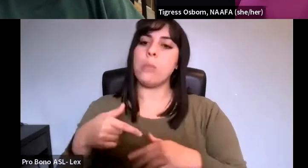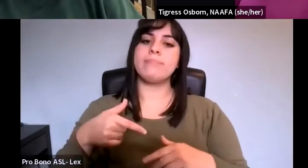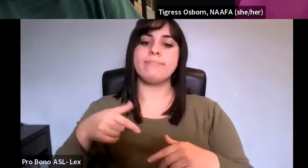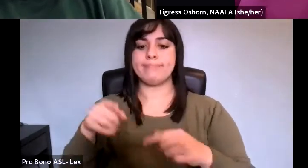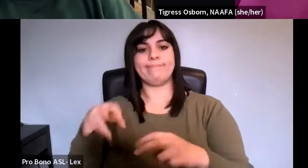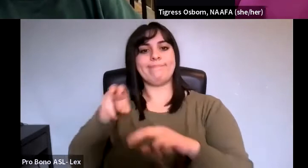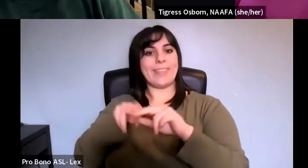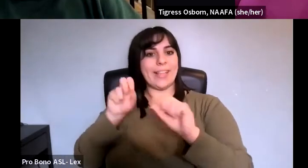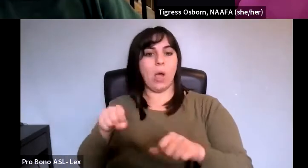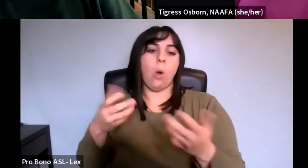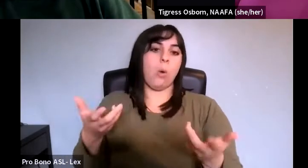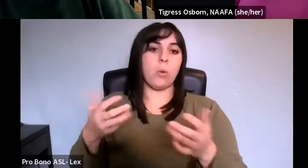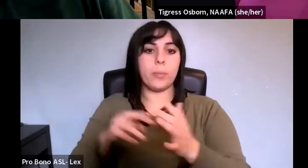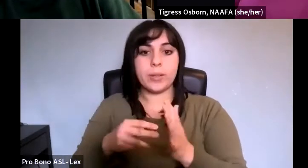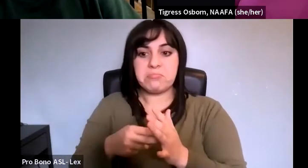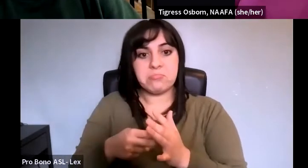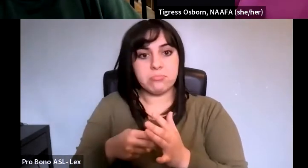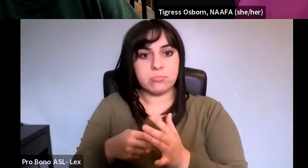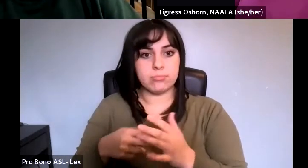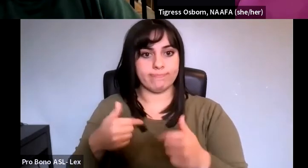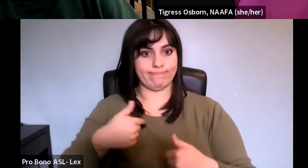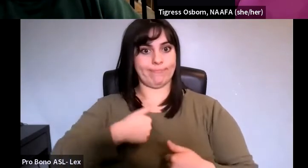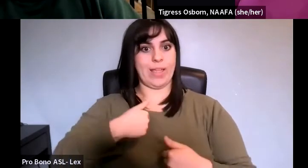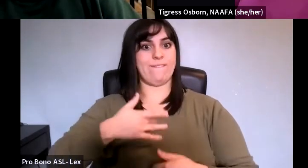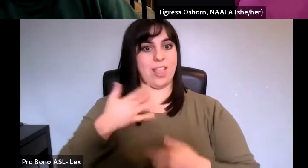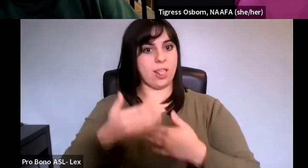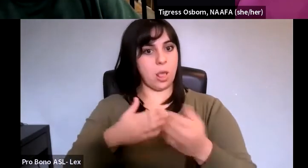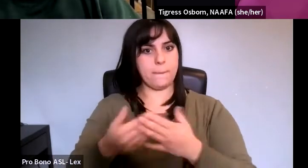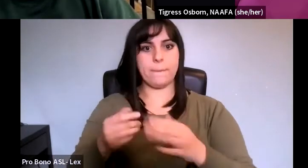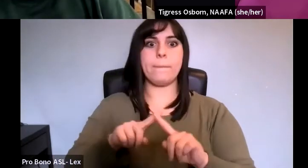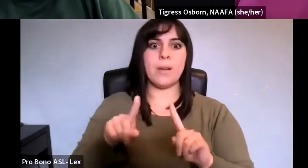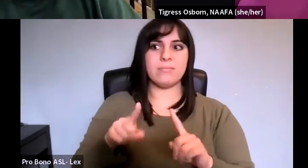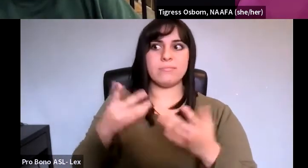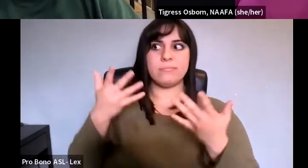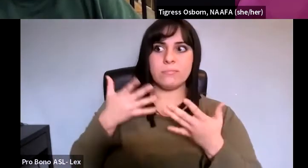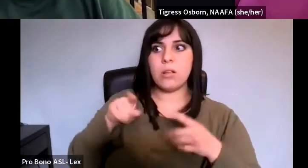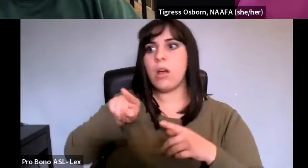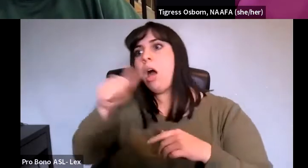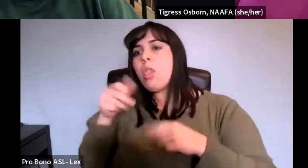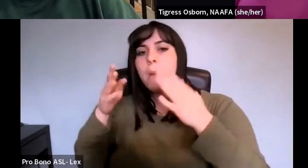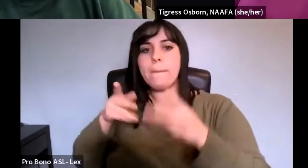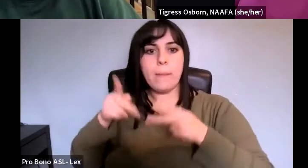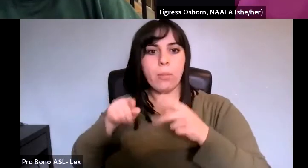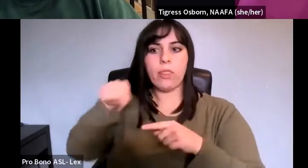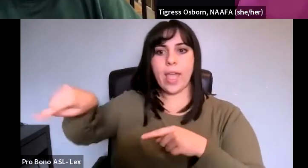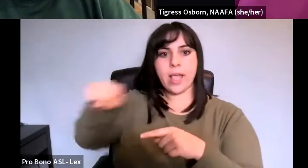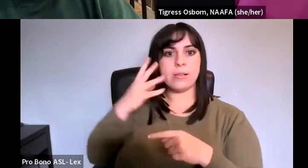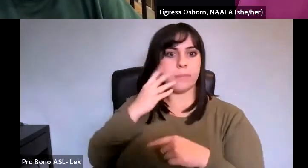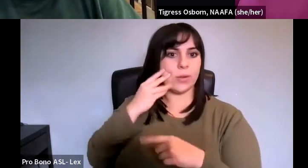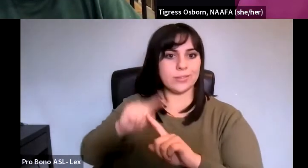there will be people bigger than me who cannot fit into the seat. So it has to be something we constantly think about.